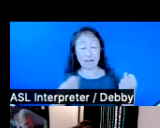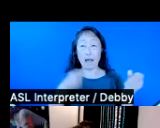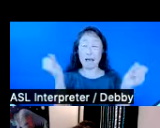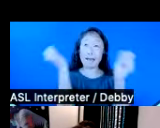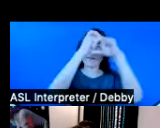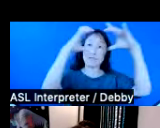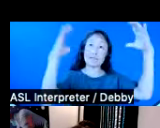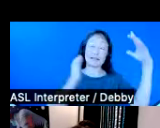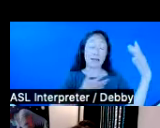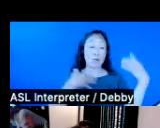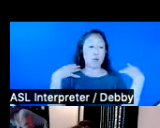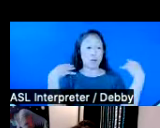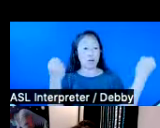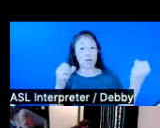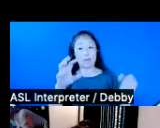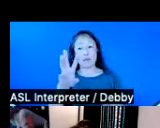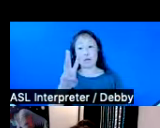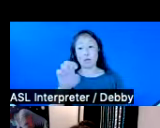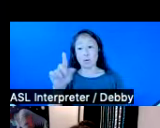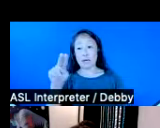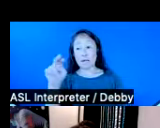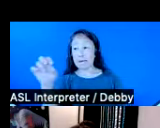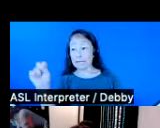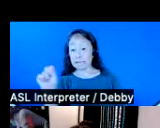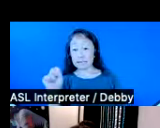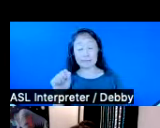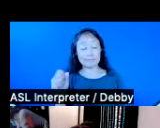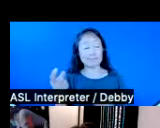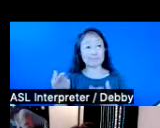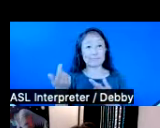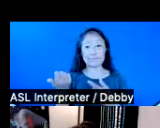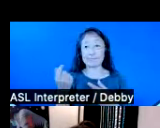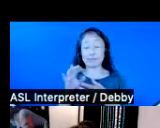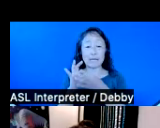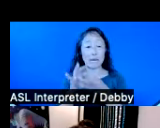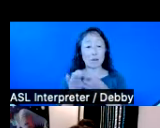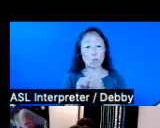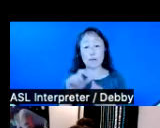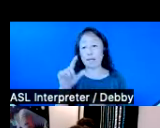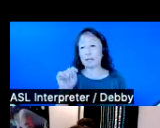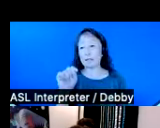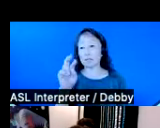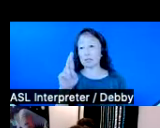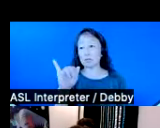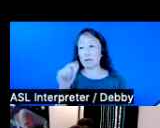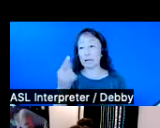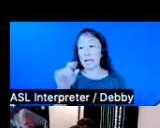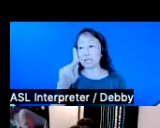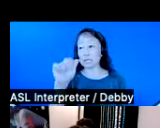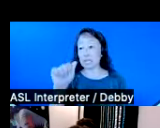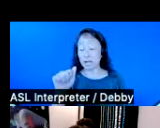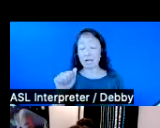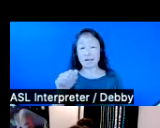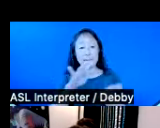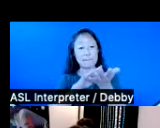wellness on any given day is connected to the Changleshka, to the quadrants of our medicine wheels. And I know tribes have, some medicine wheels